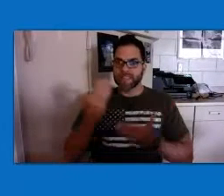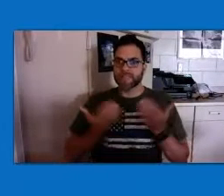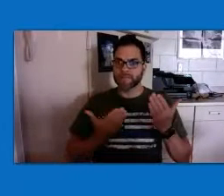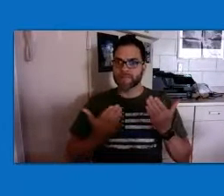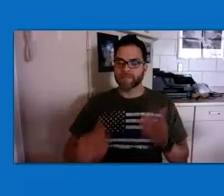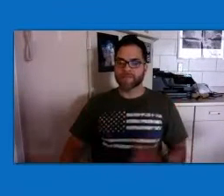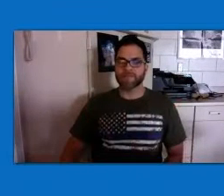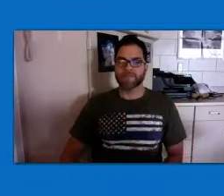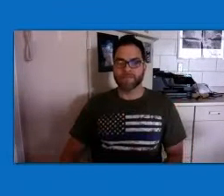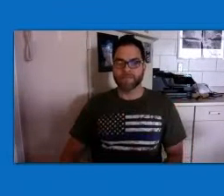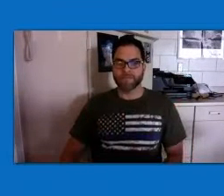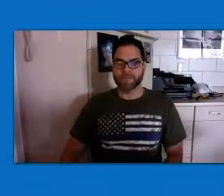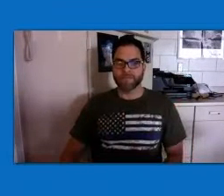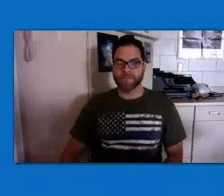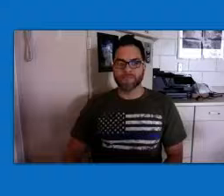Greenish.